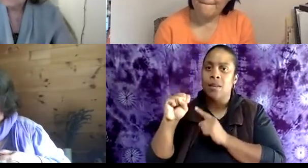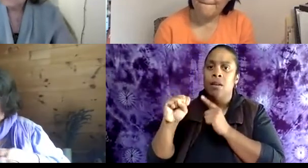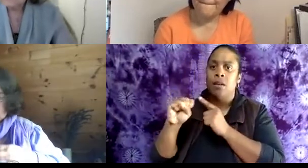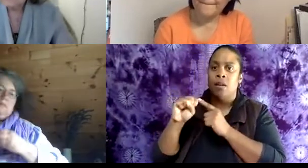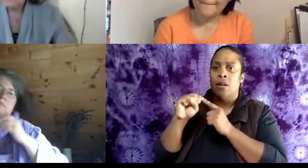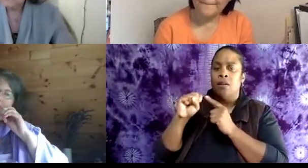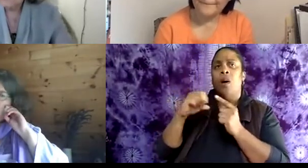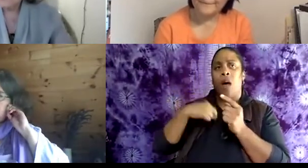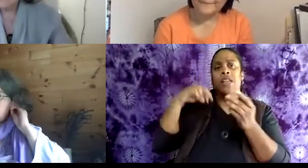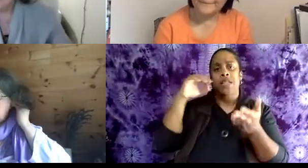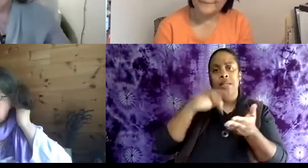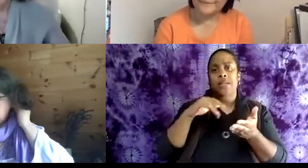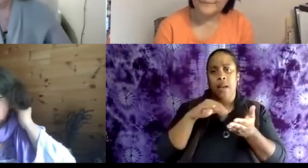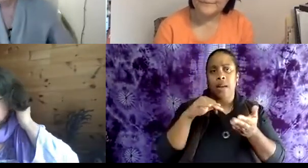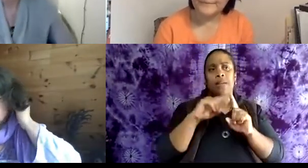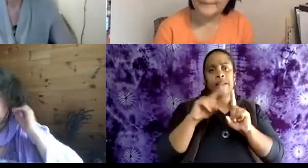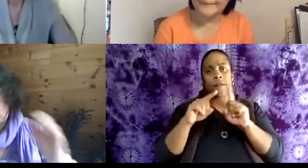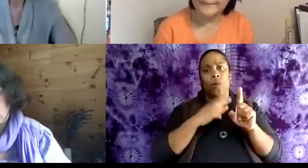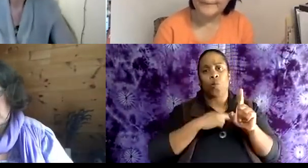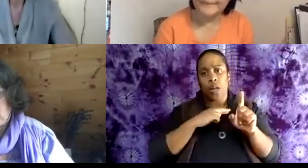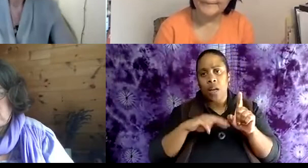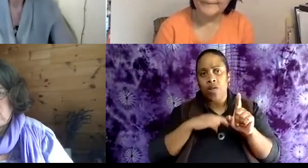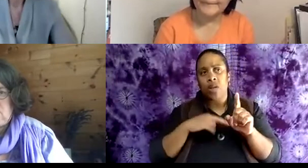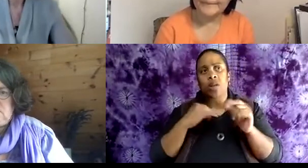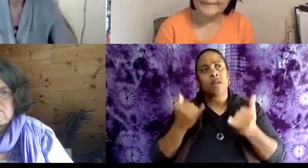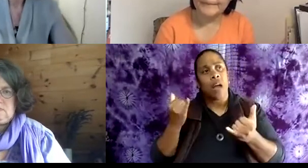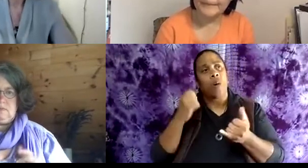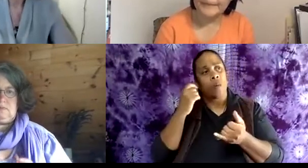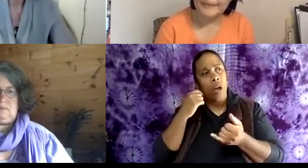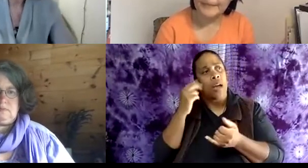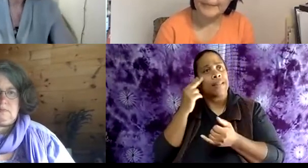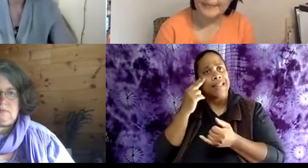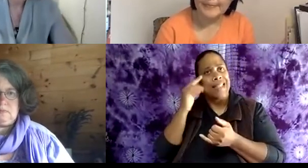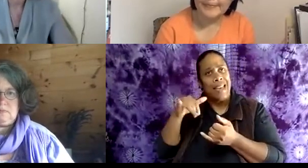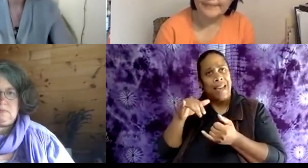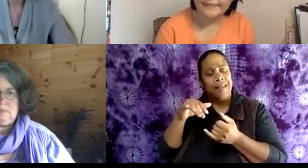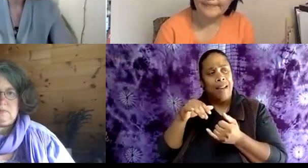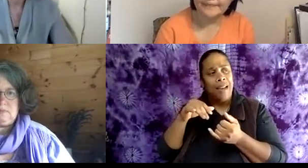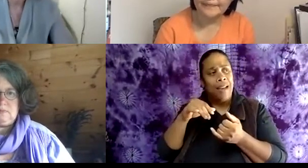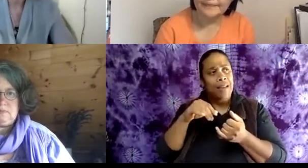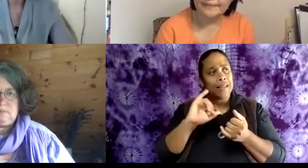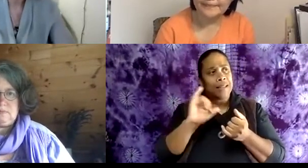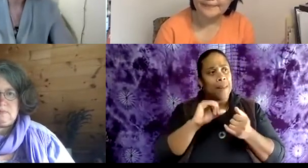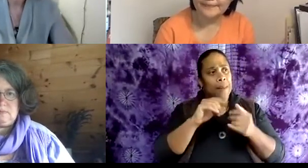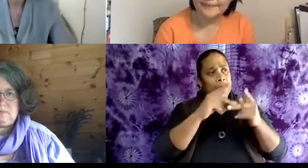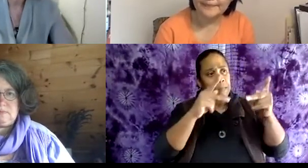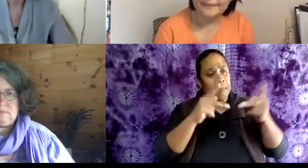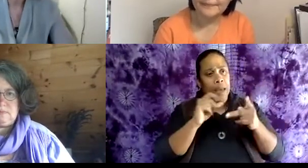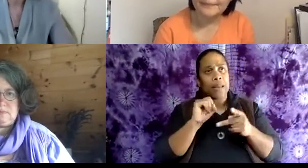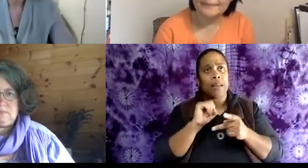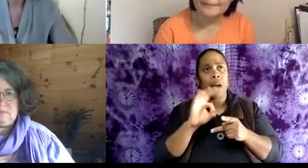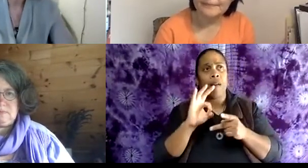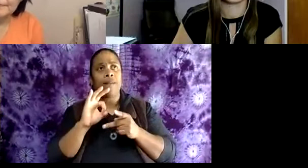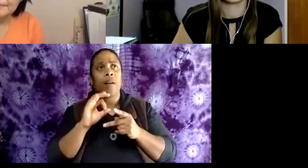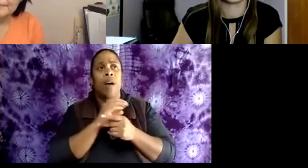or a lot other religions, I'm seeing this as a space of adoration. So whether you adore